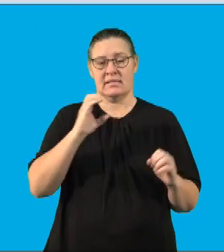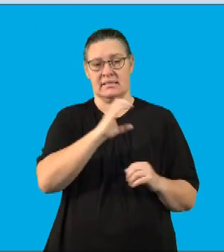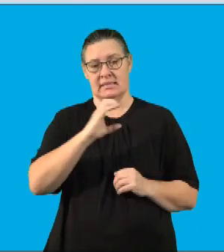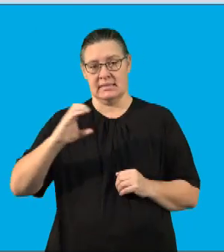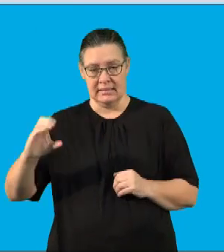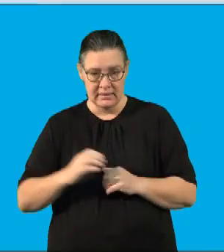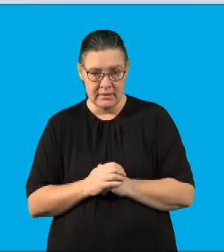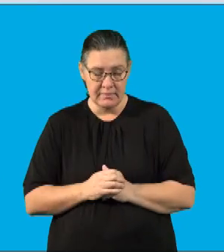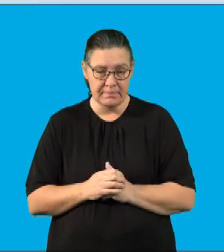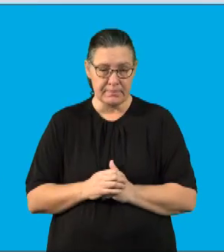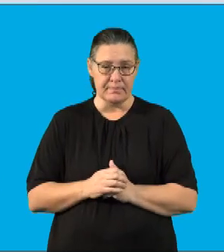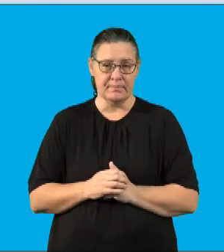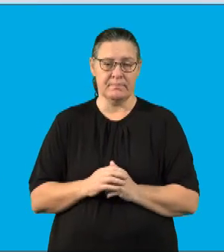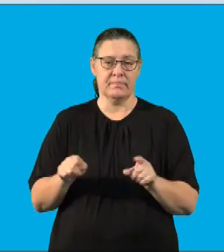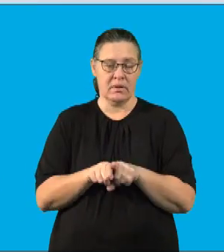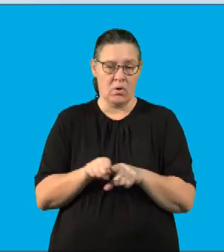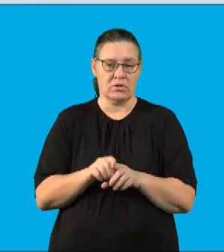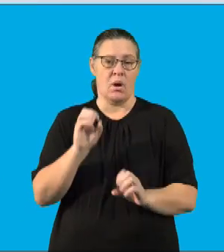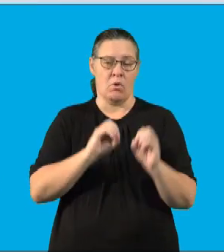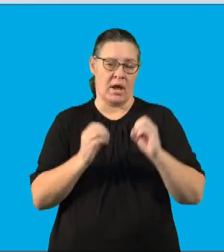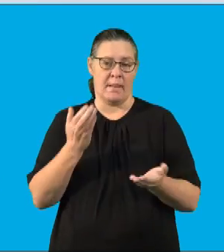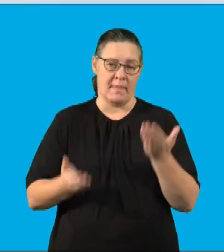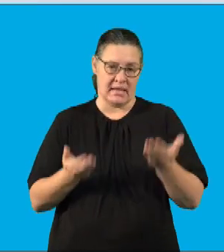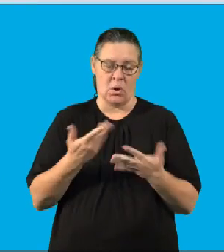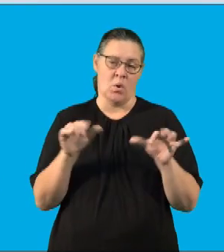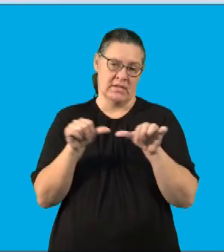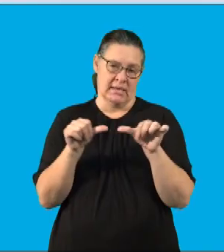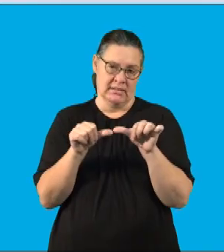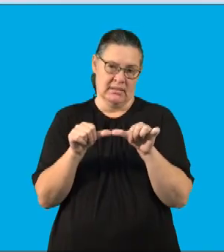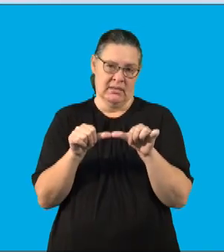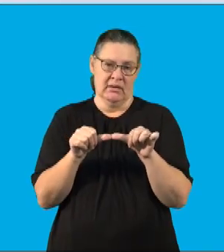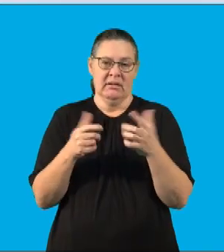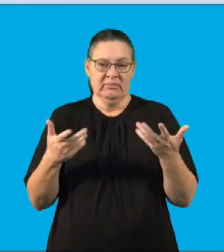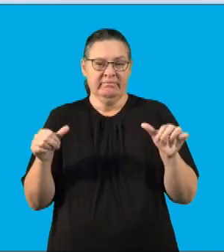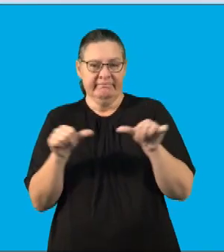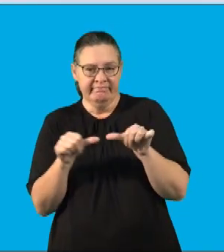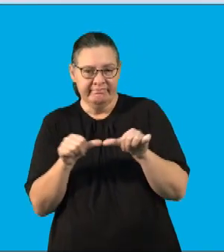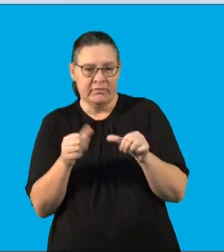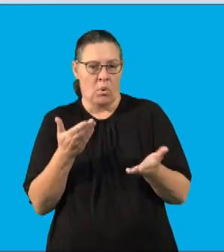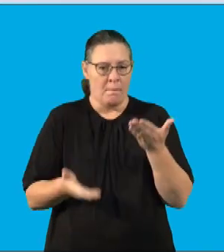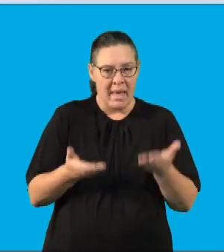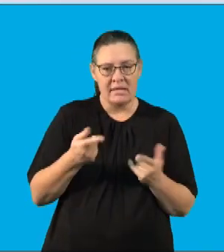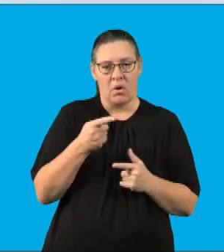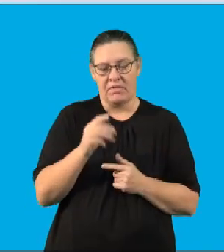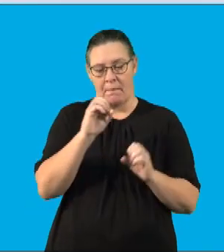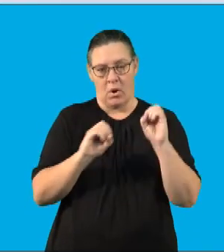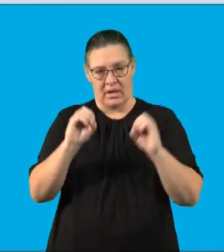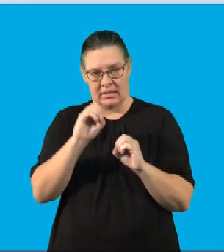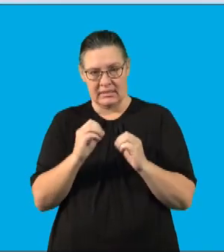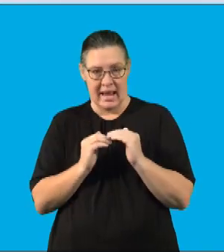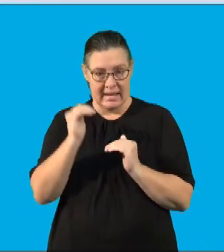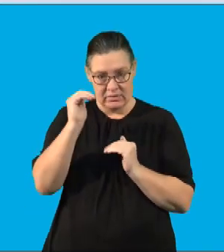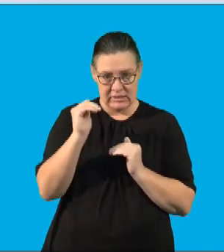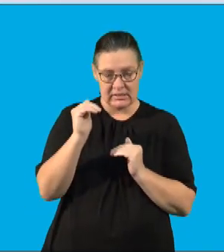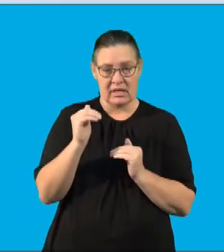carbon atoms. And then it's also determined by the molecular mass or the molecular size. So as the size or the mass of the